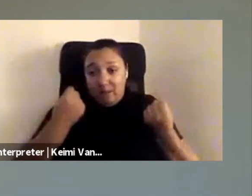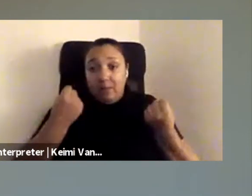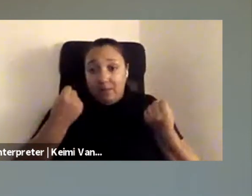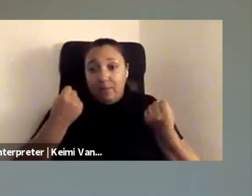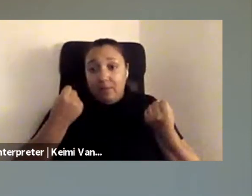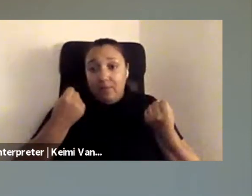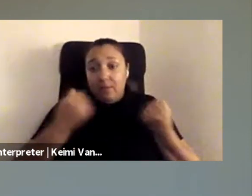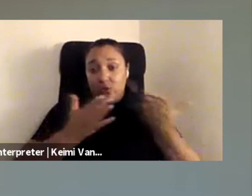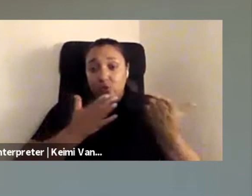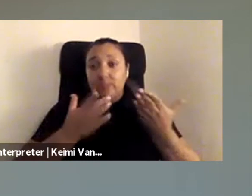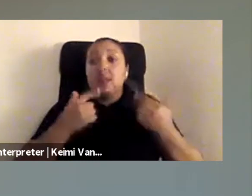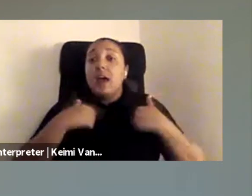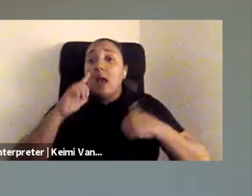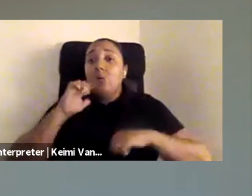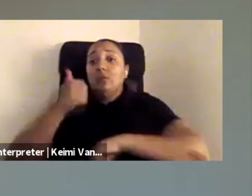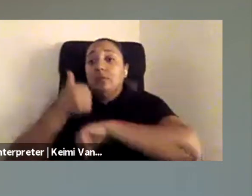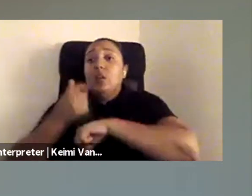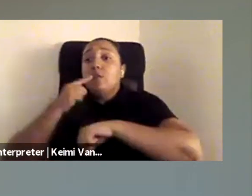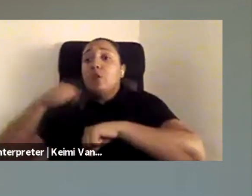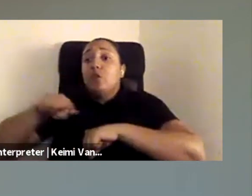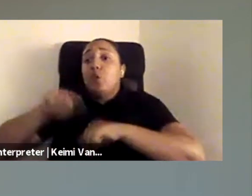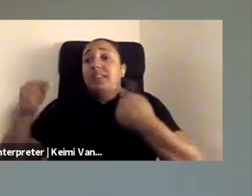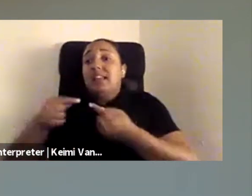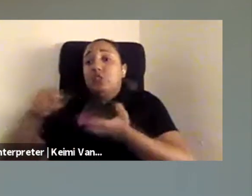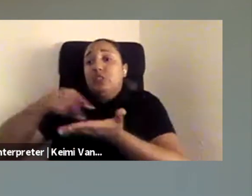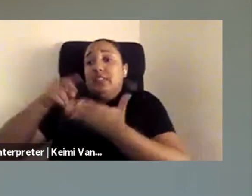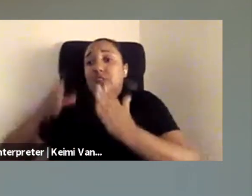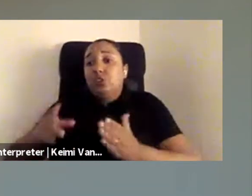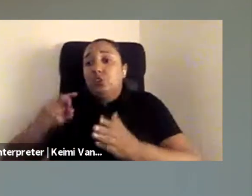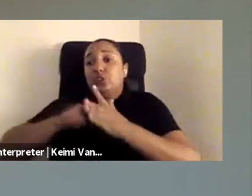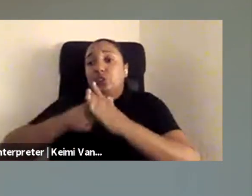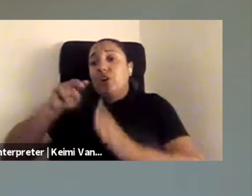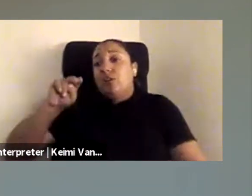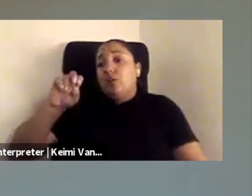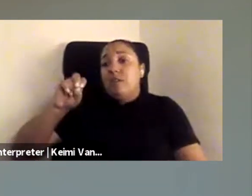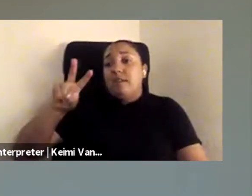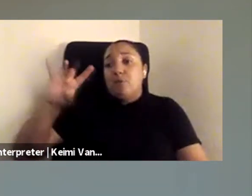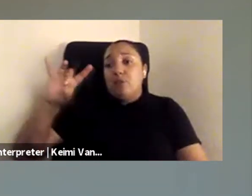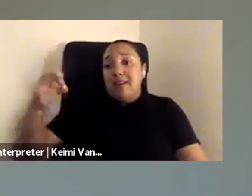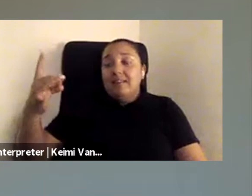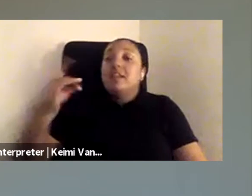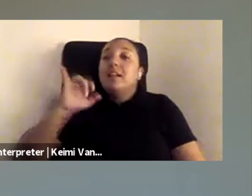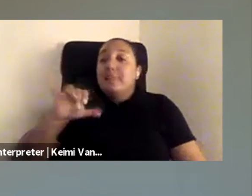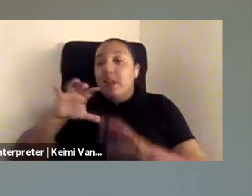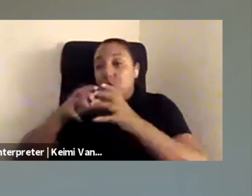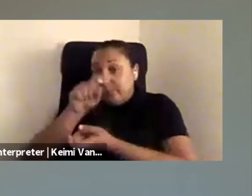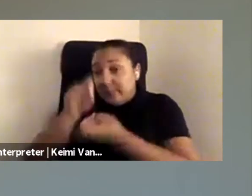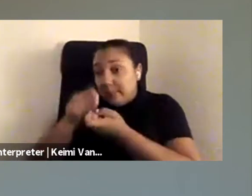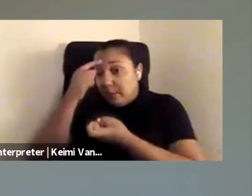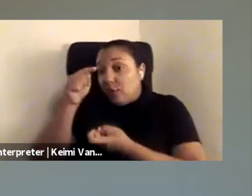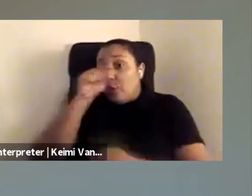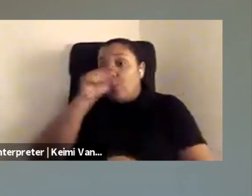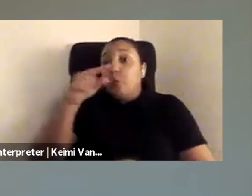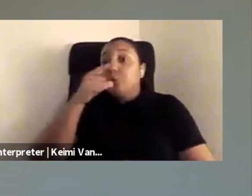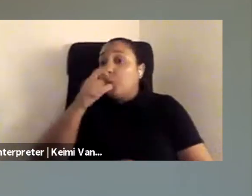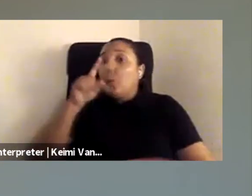be starting a support group for injured dancers starting on November 8th. And this group is intended specifically for folks who are not